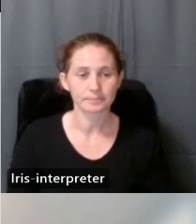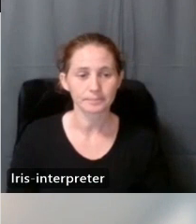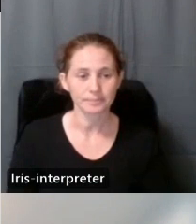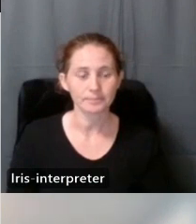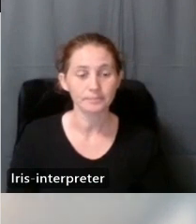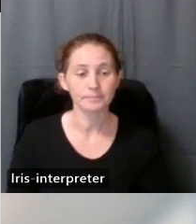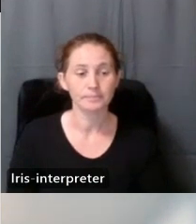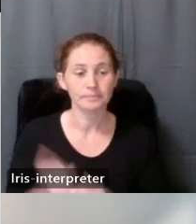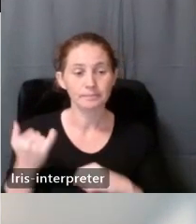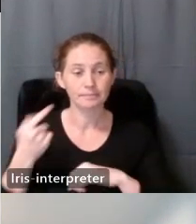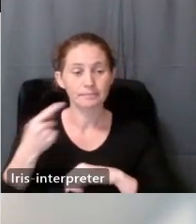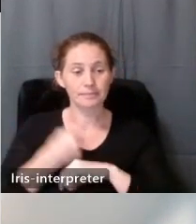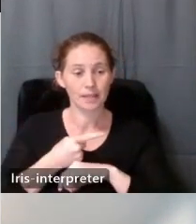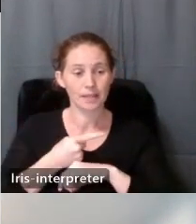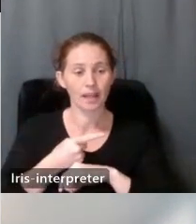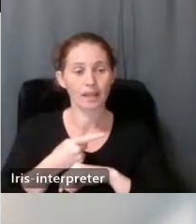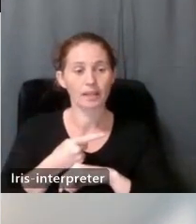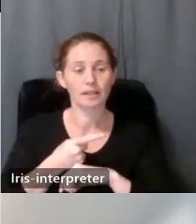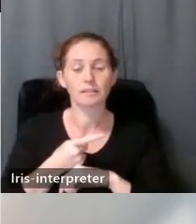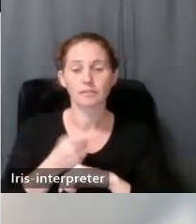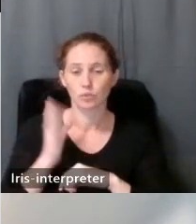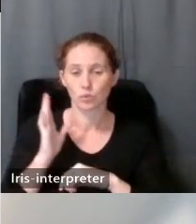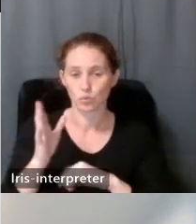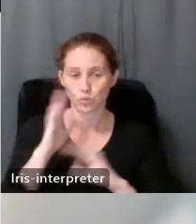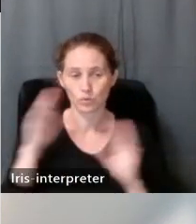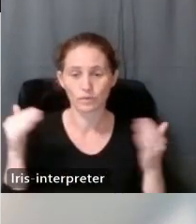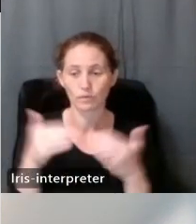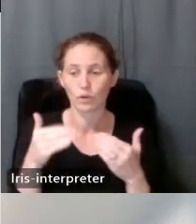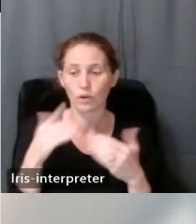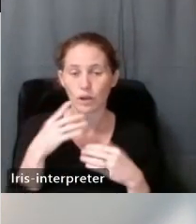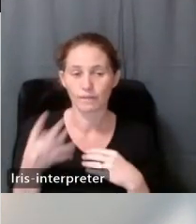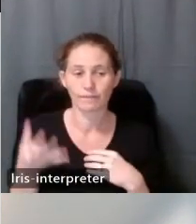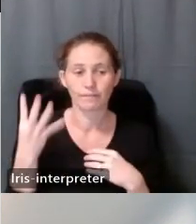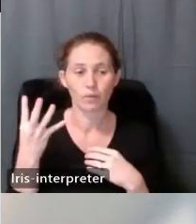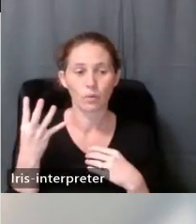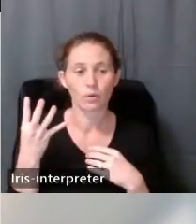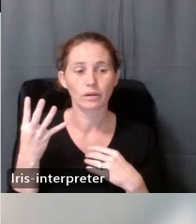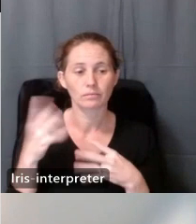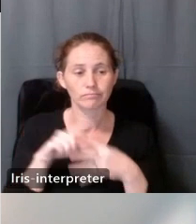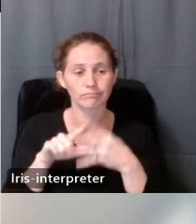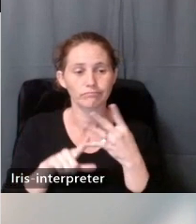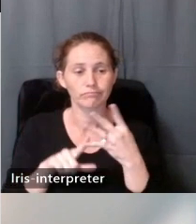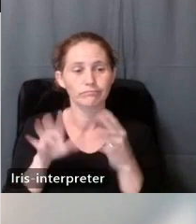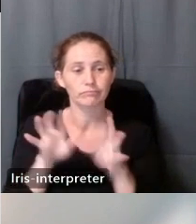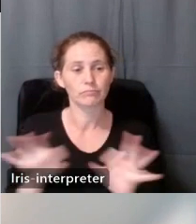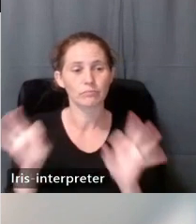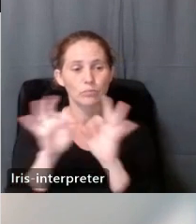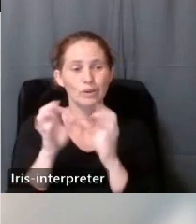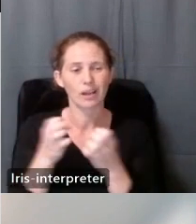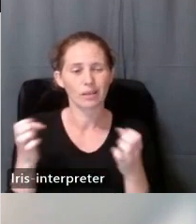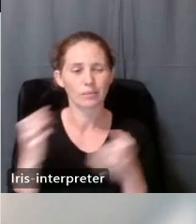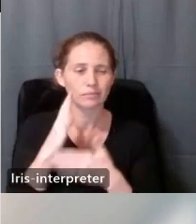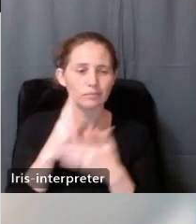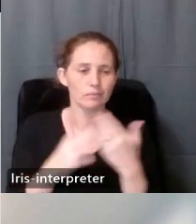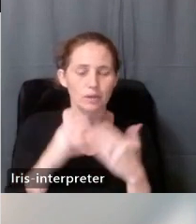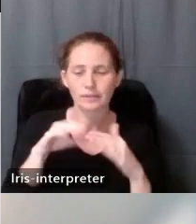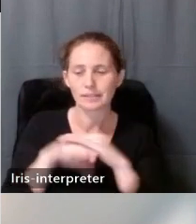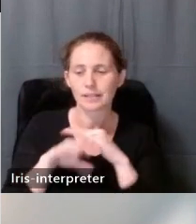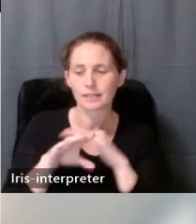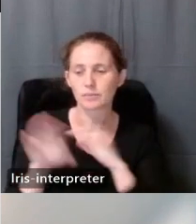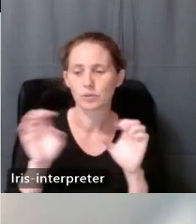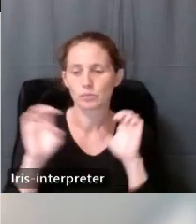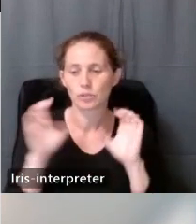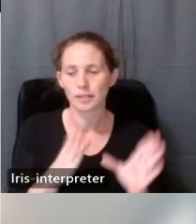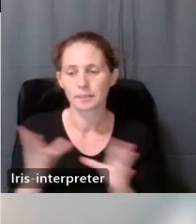So today we are going to focus on 4 key elements or components of accessible